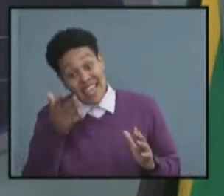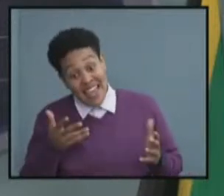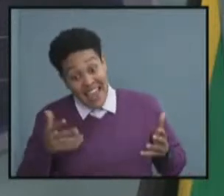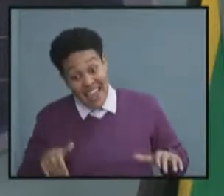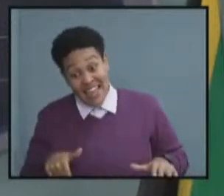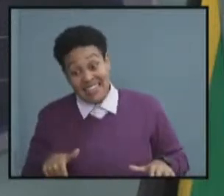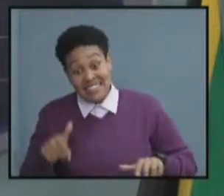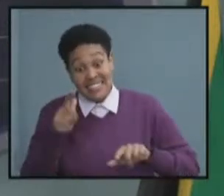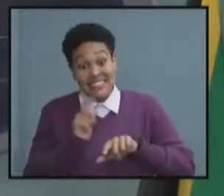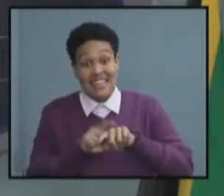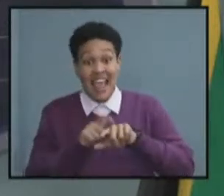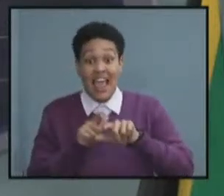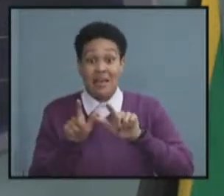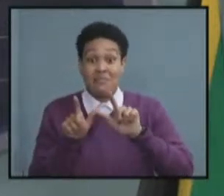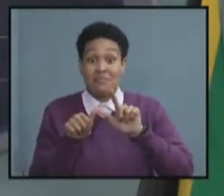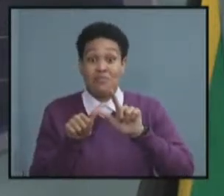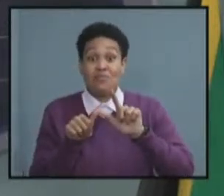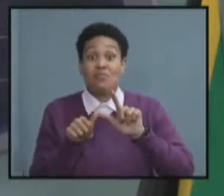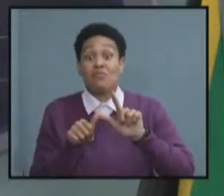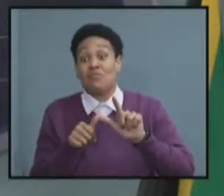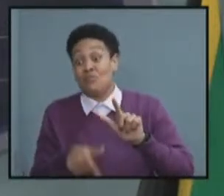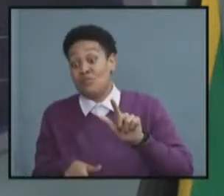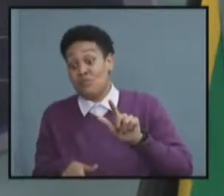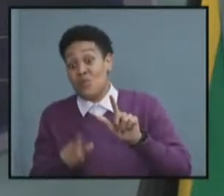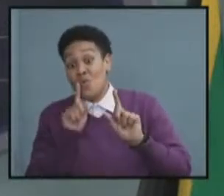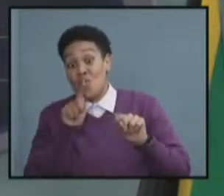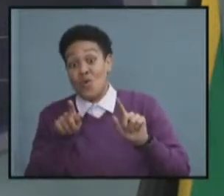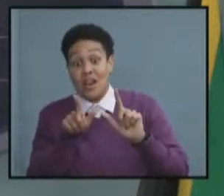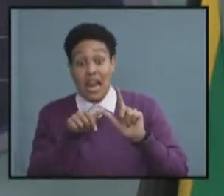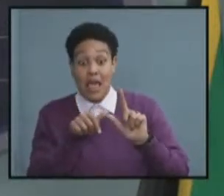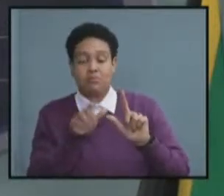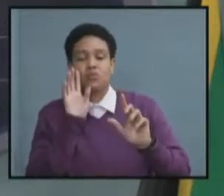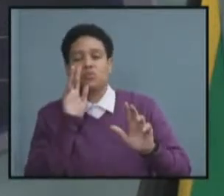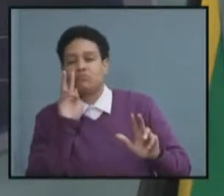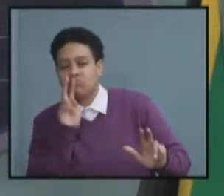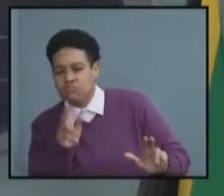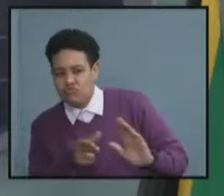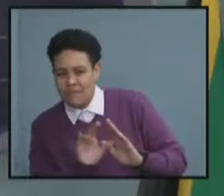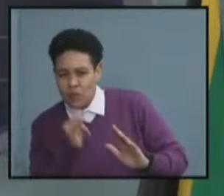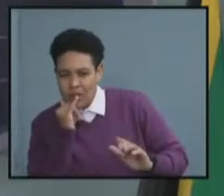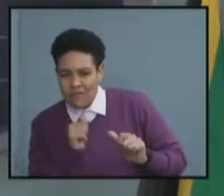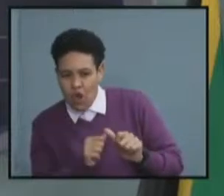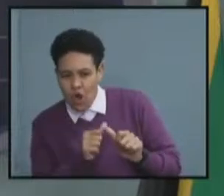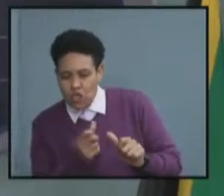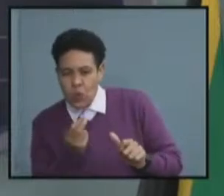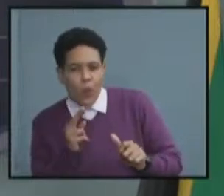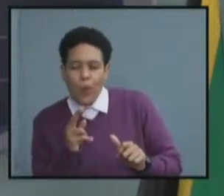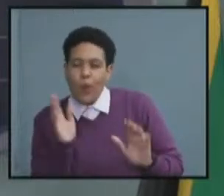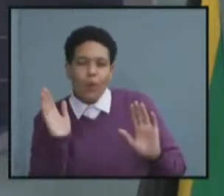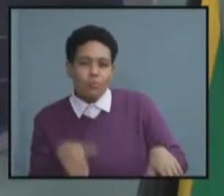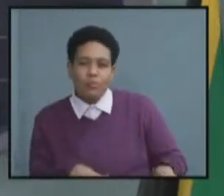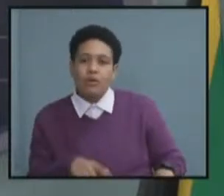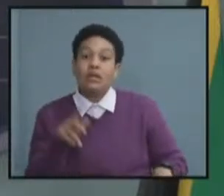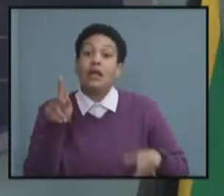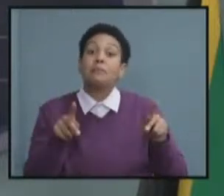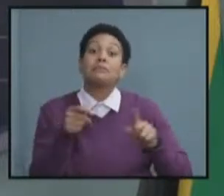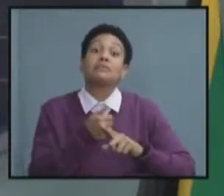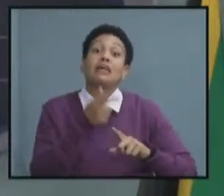this order, it will be reviewed. But let me say that there are persons who are